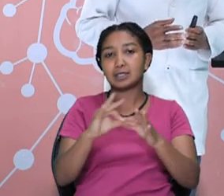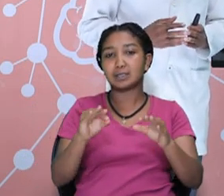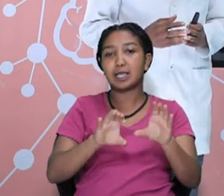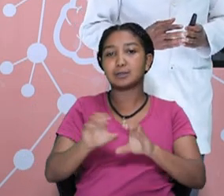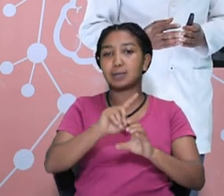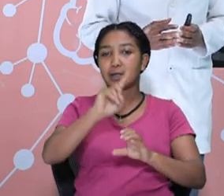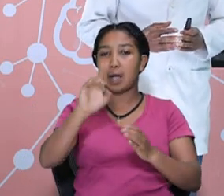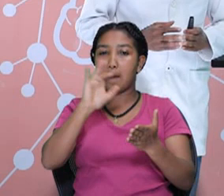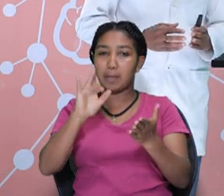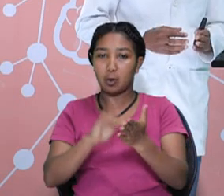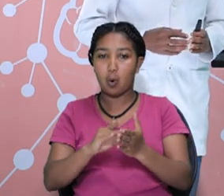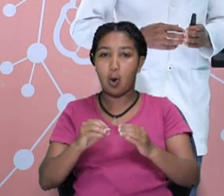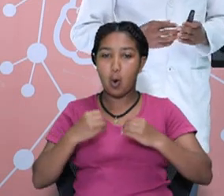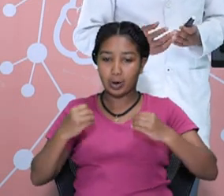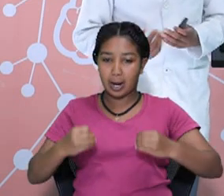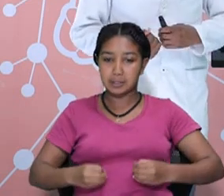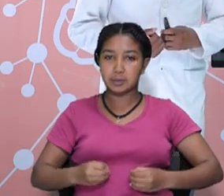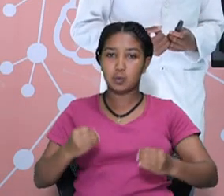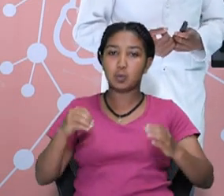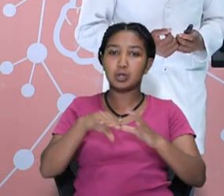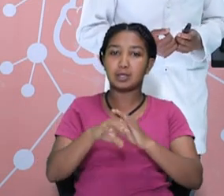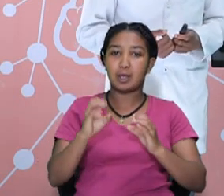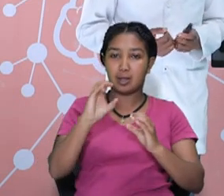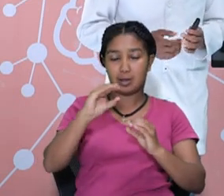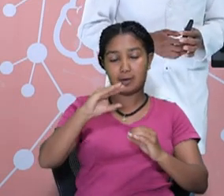takes place among organisms within an ecosystems?